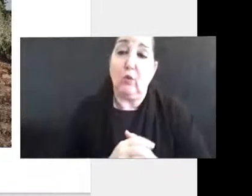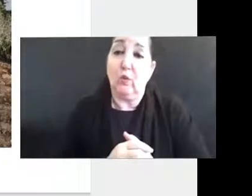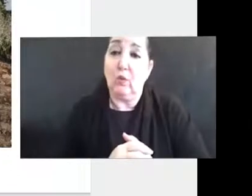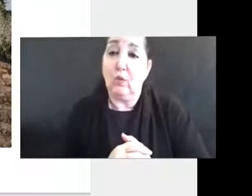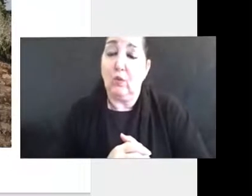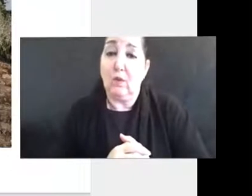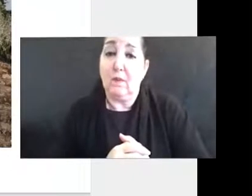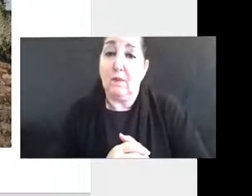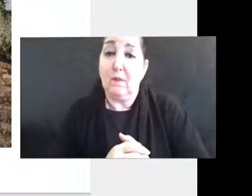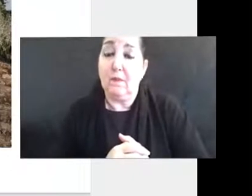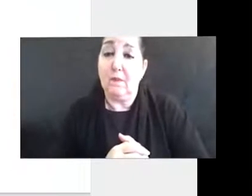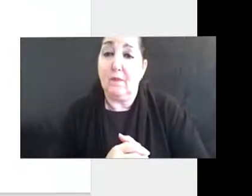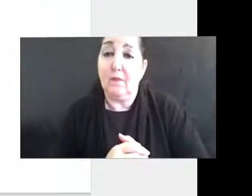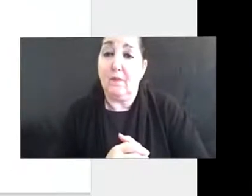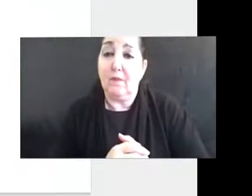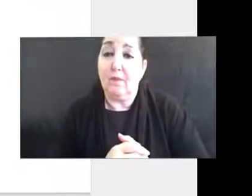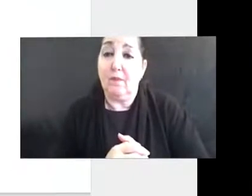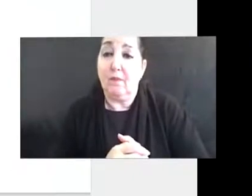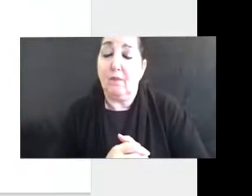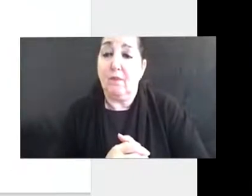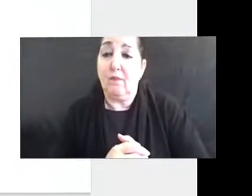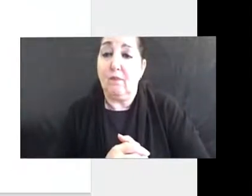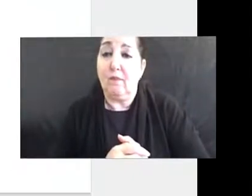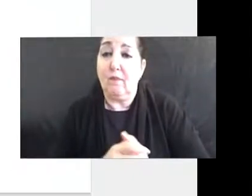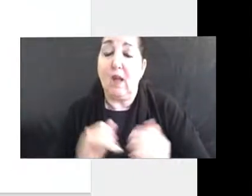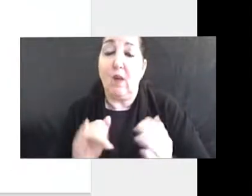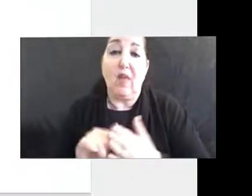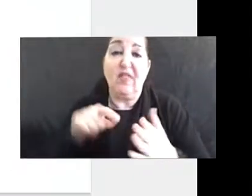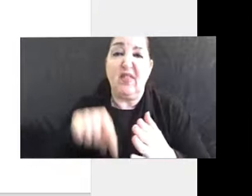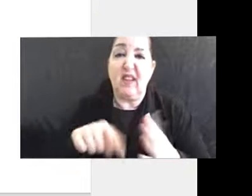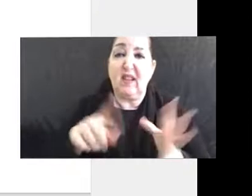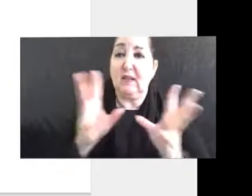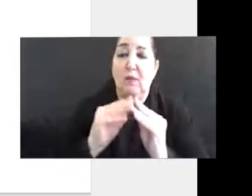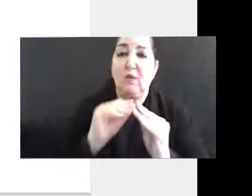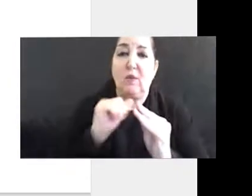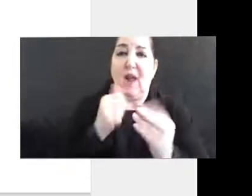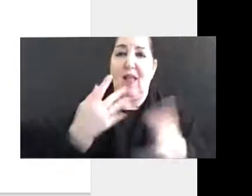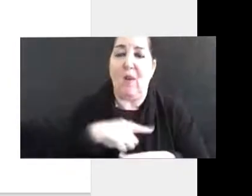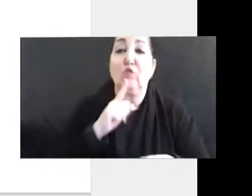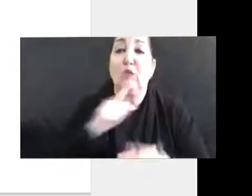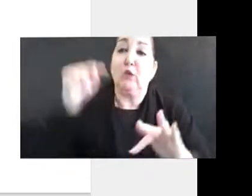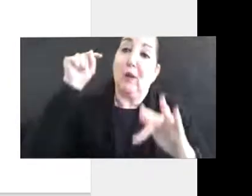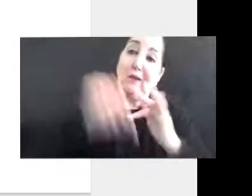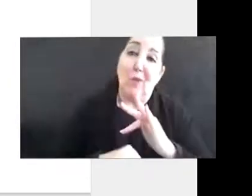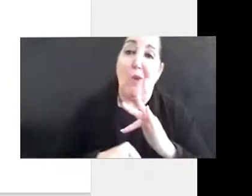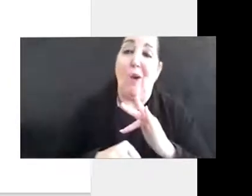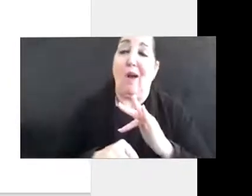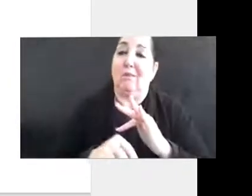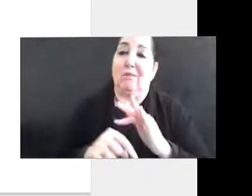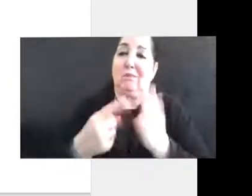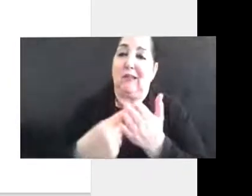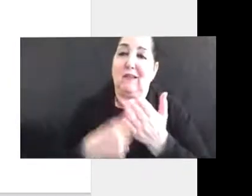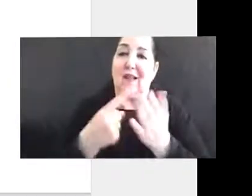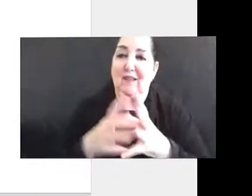that, you know, the scope of this symposium will not allow us to really explore all of